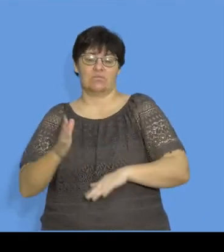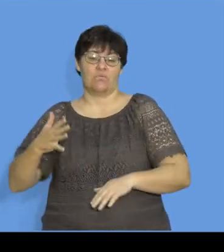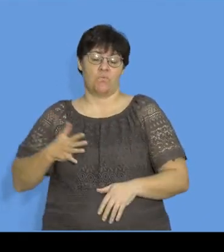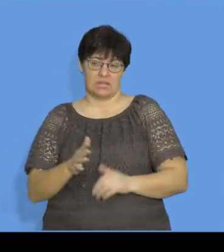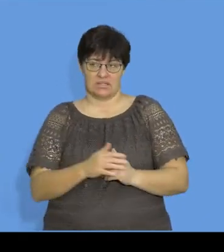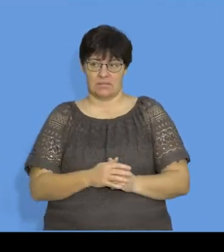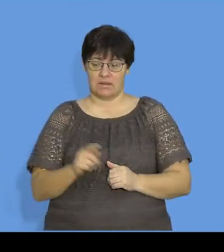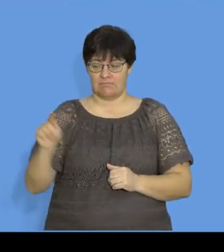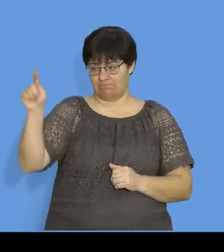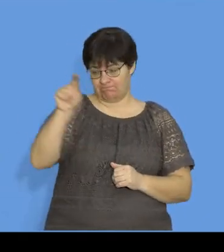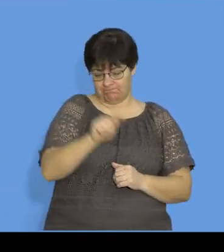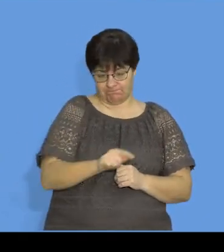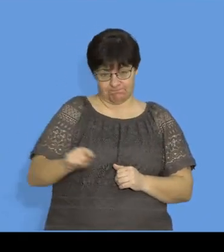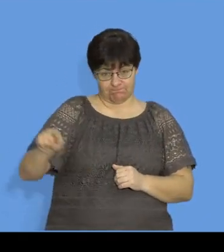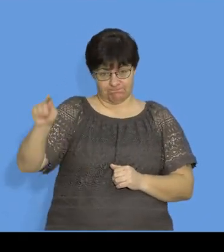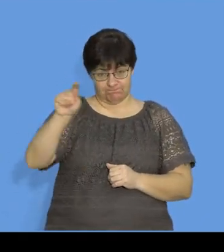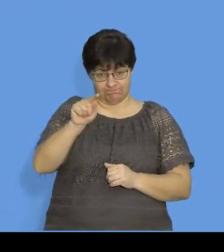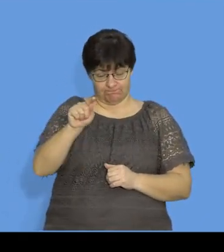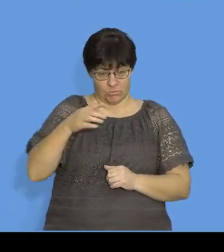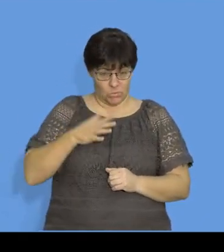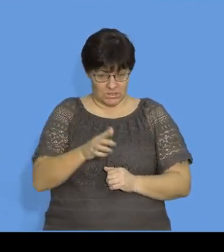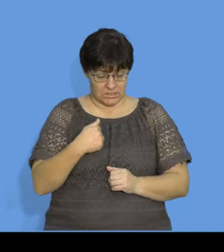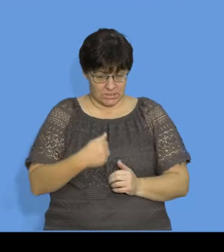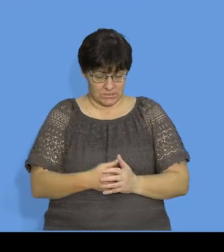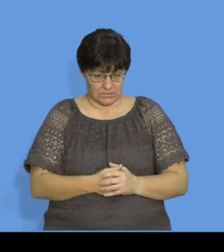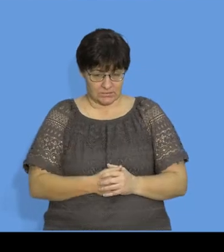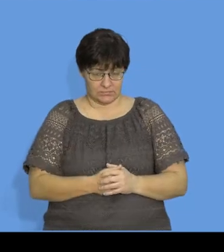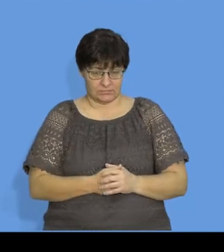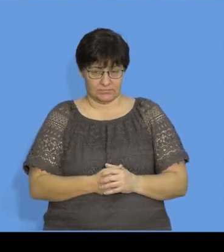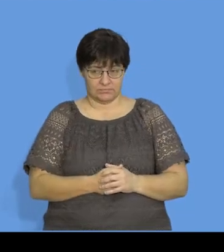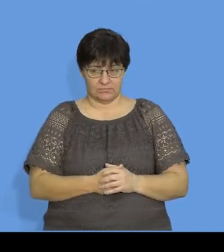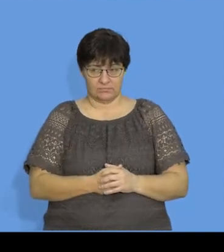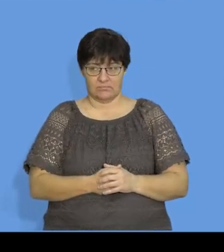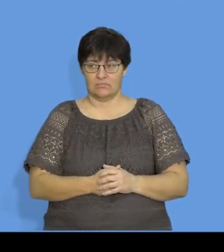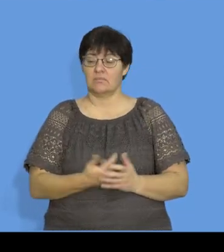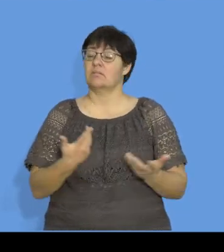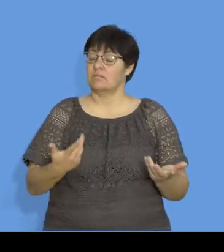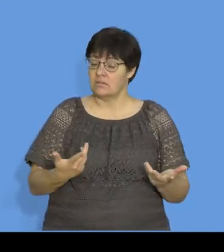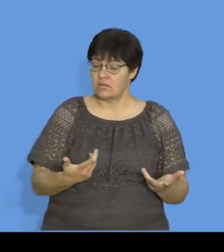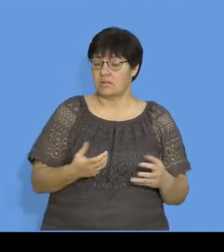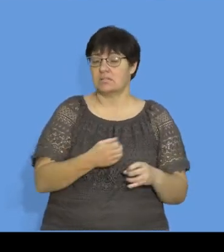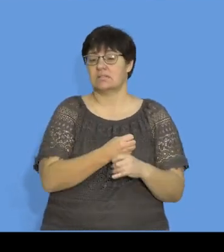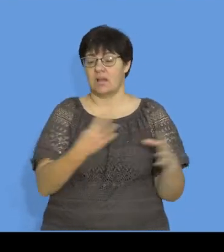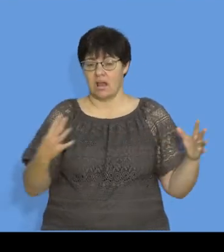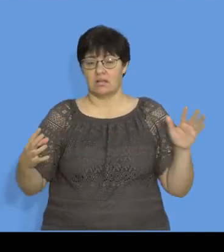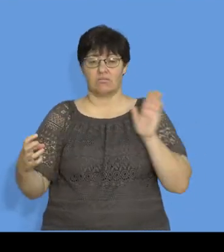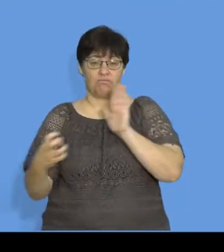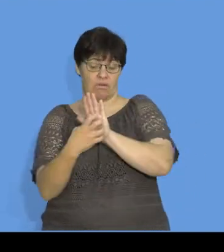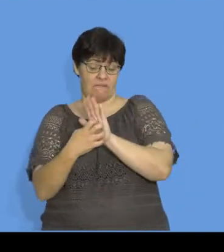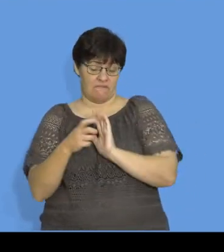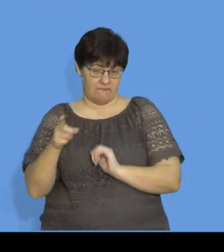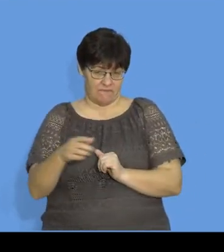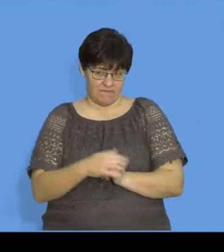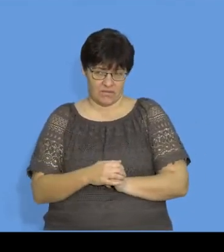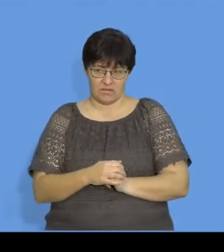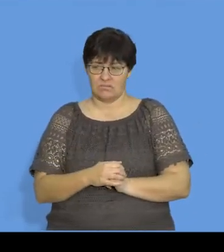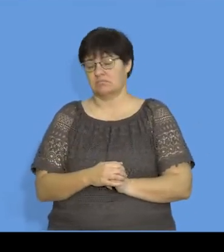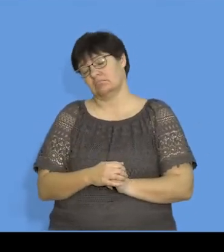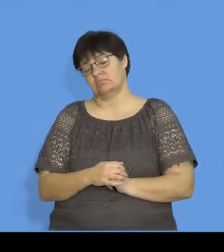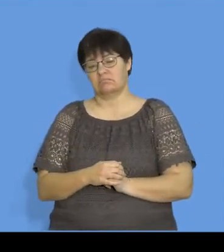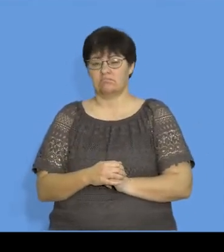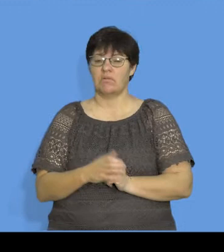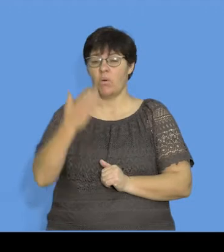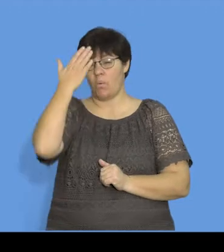this part. Okay. Last 3 seconds, again, we start on the graph. So let's say